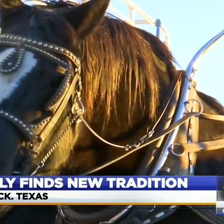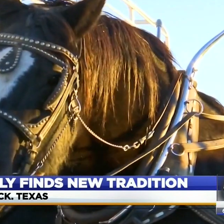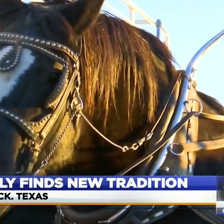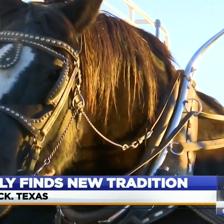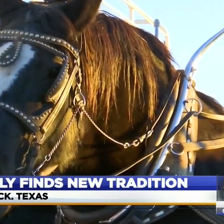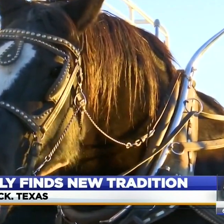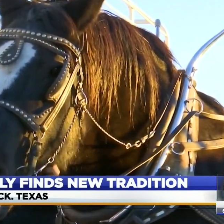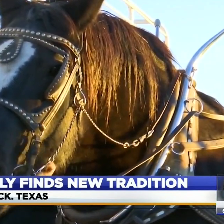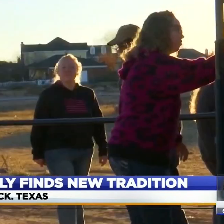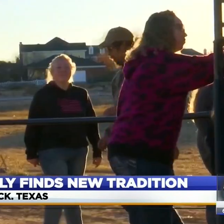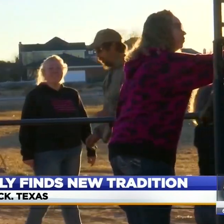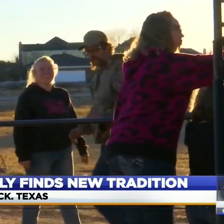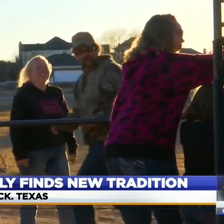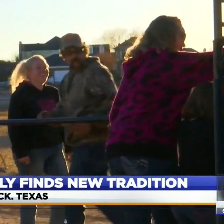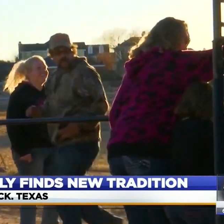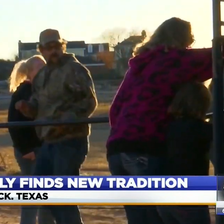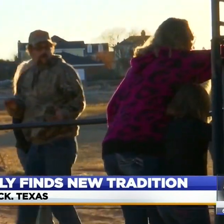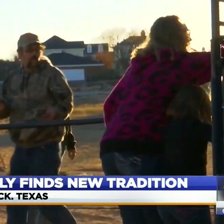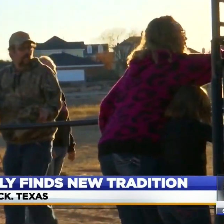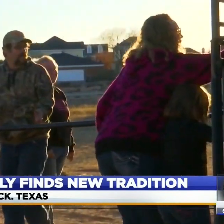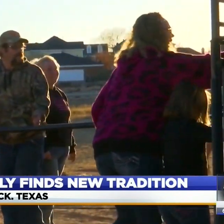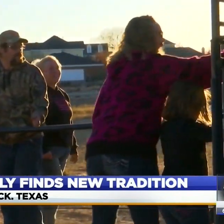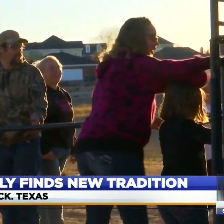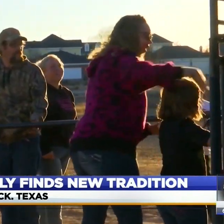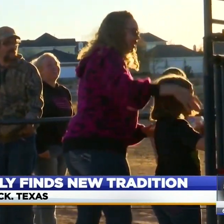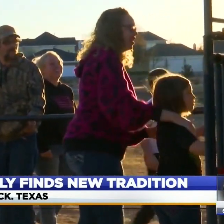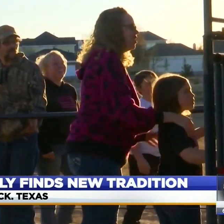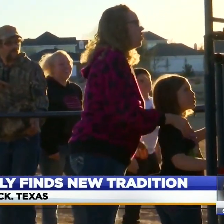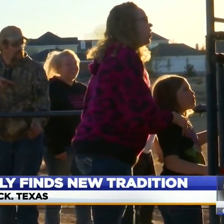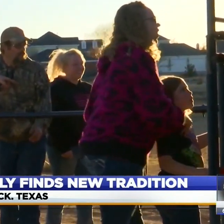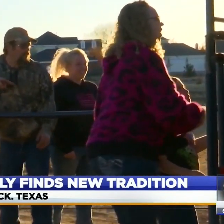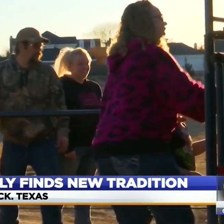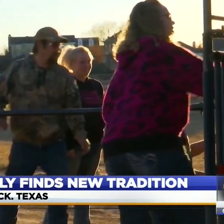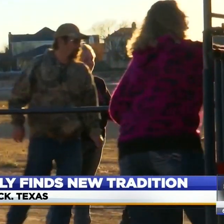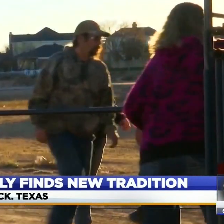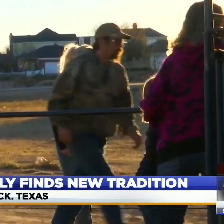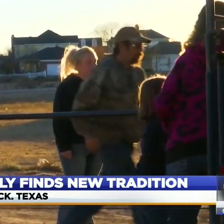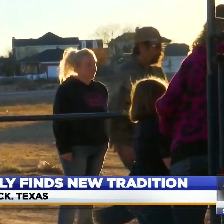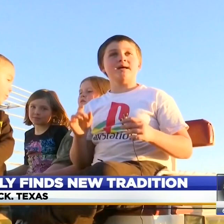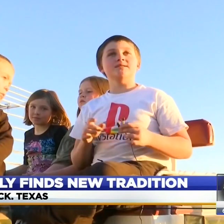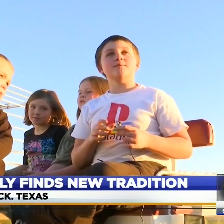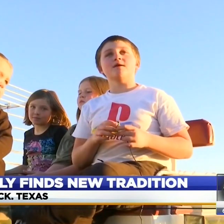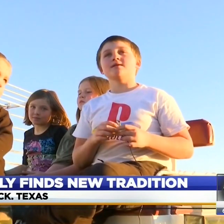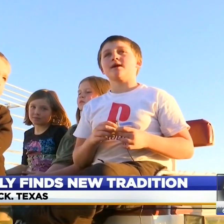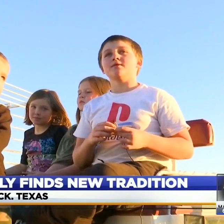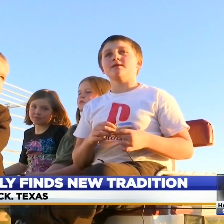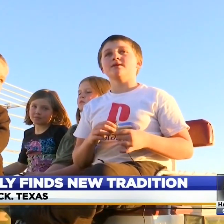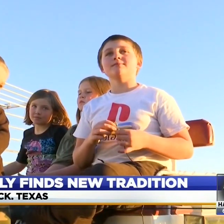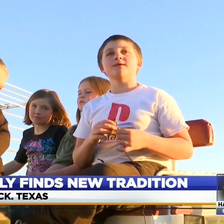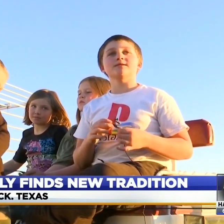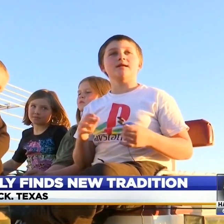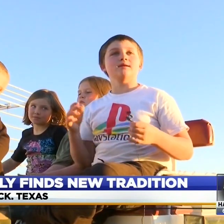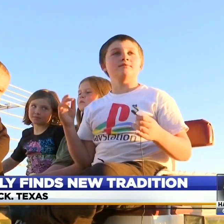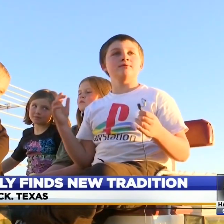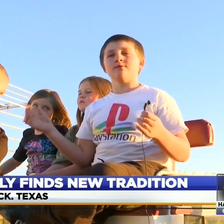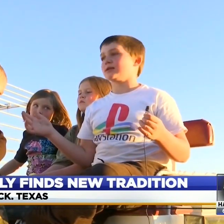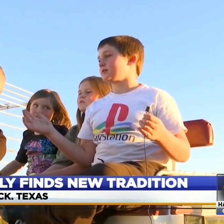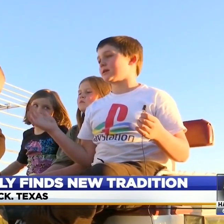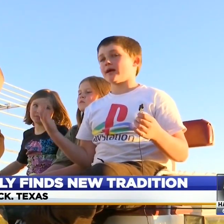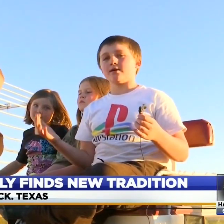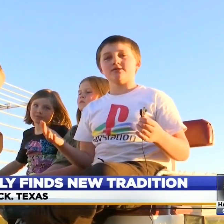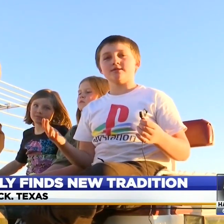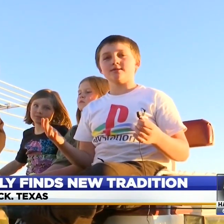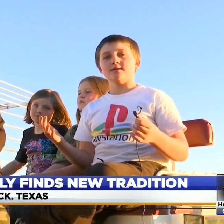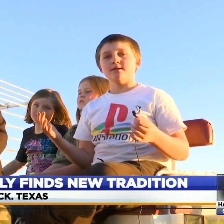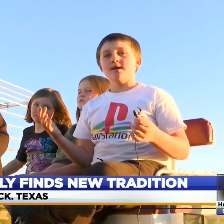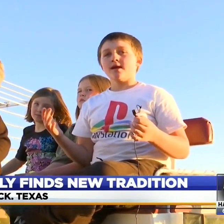just something we've all grown up loving. Generations working back to their roots. This is the best part time of the year because I love doing